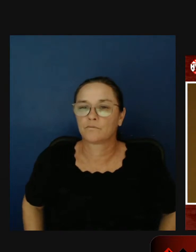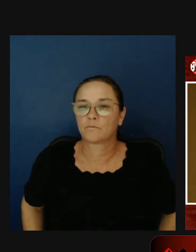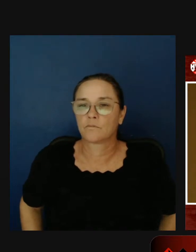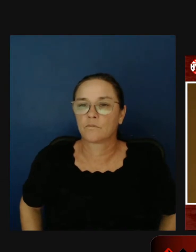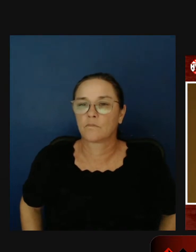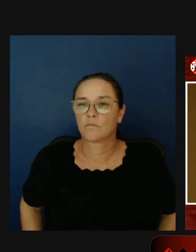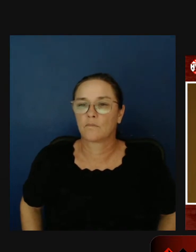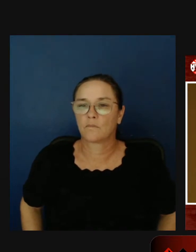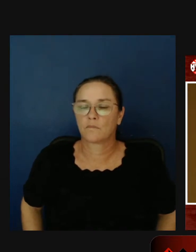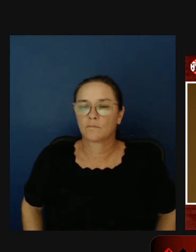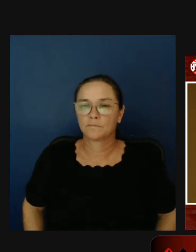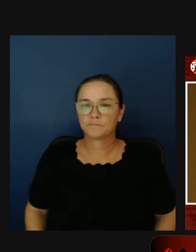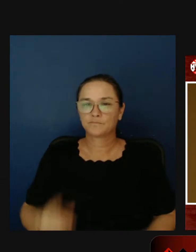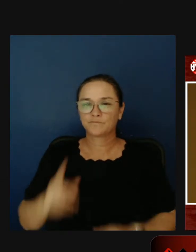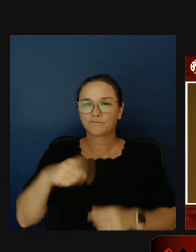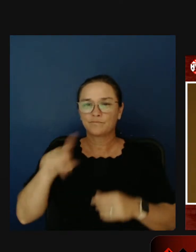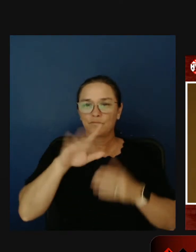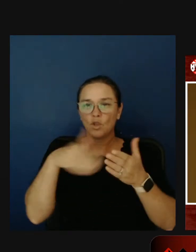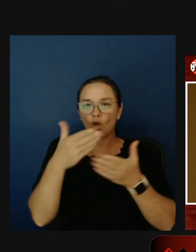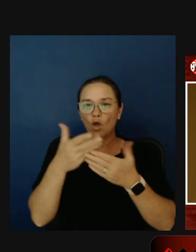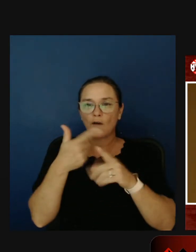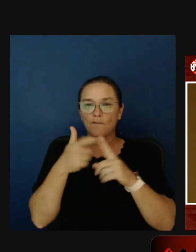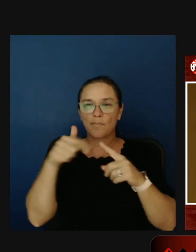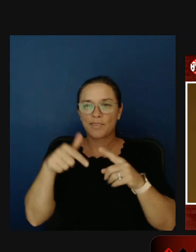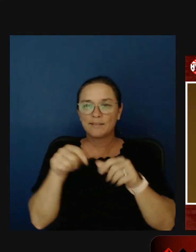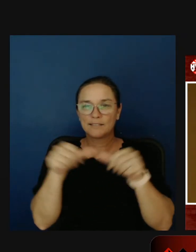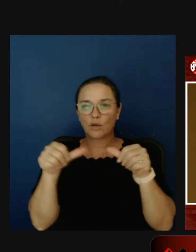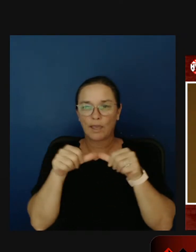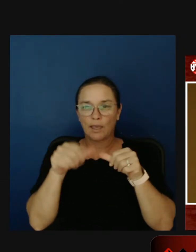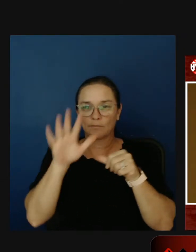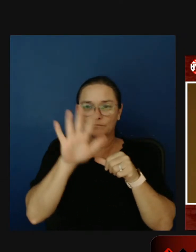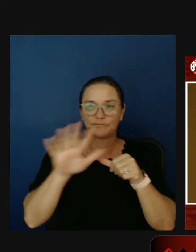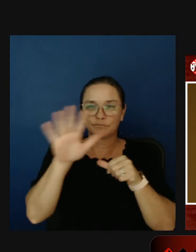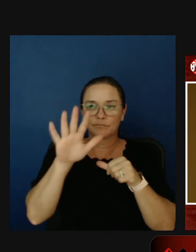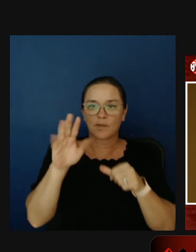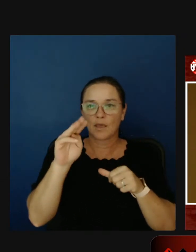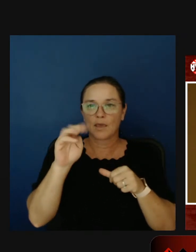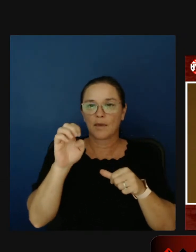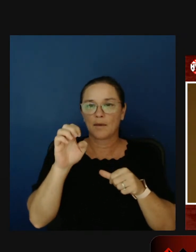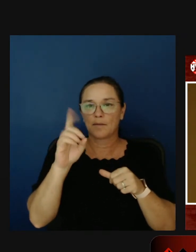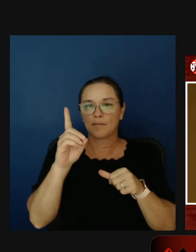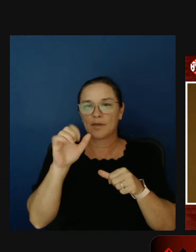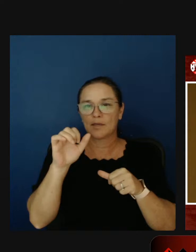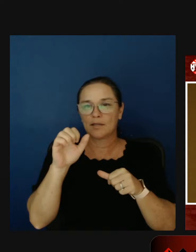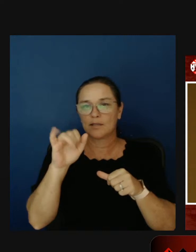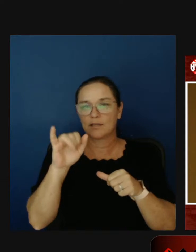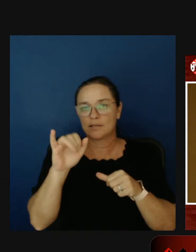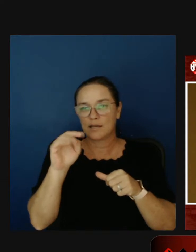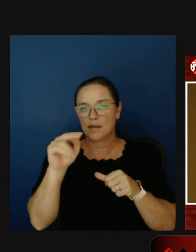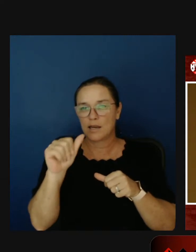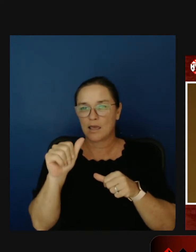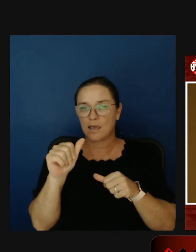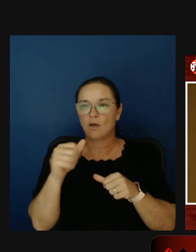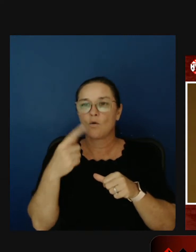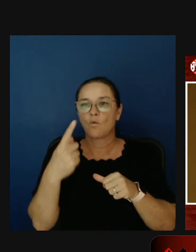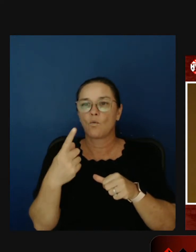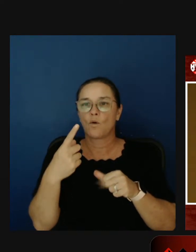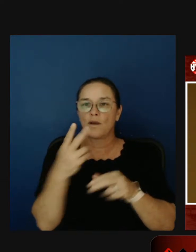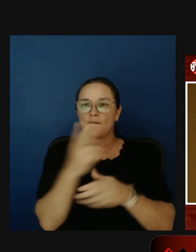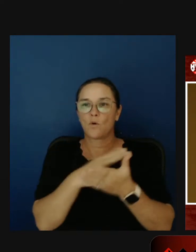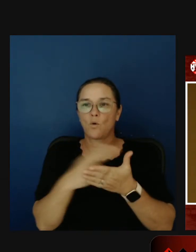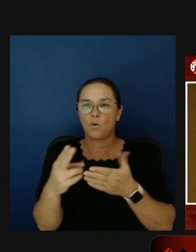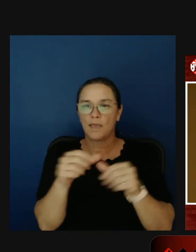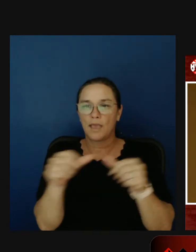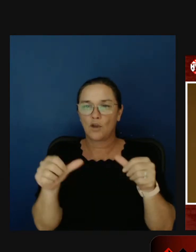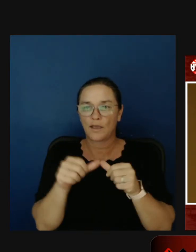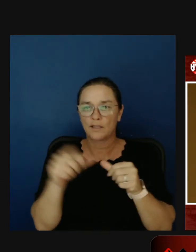And these are all from this area up here. So this is Medina, one of the holiest sites in Islam. And it sits